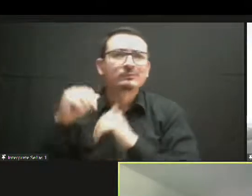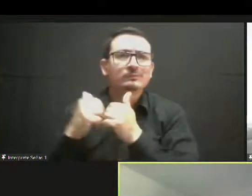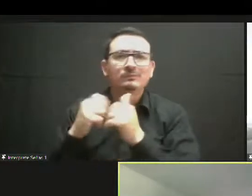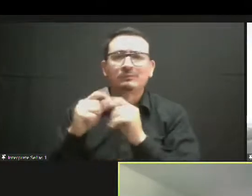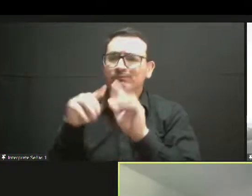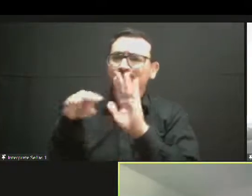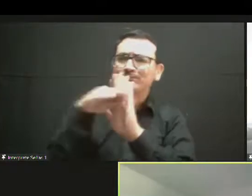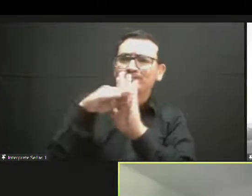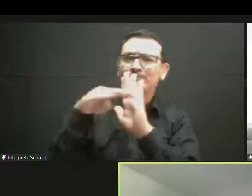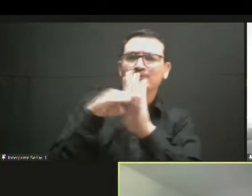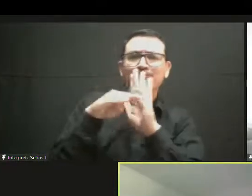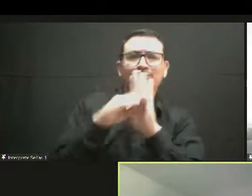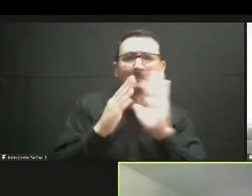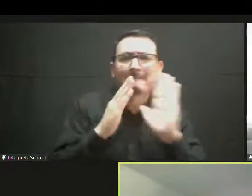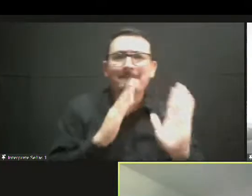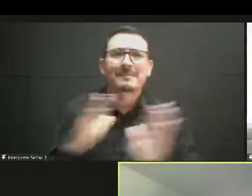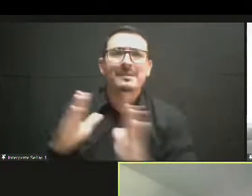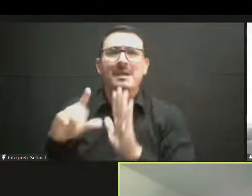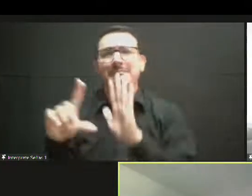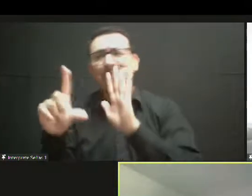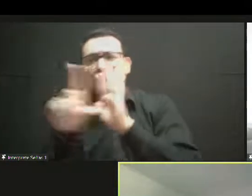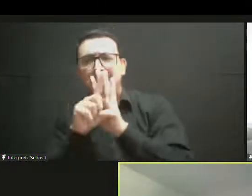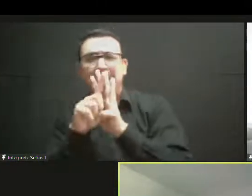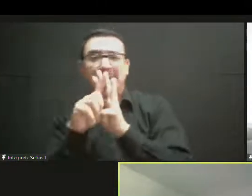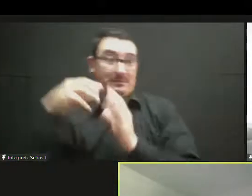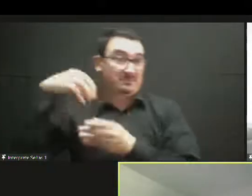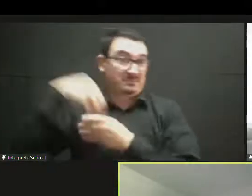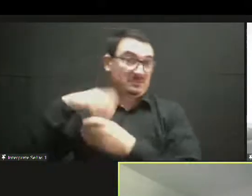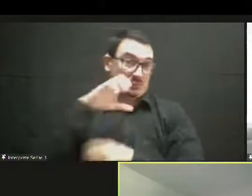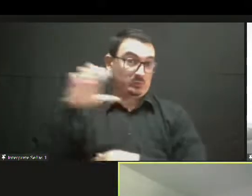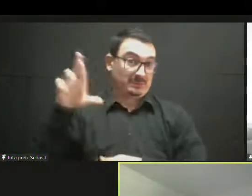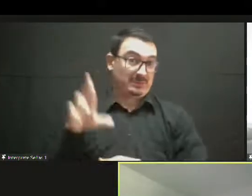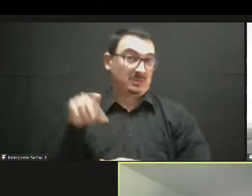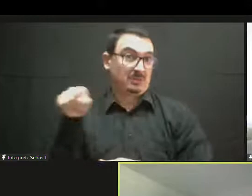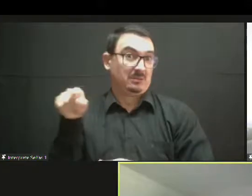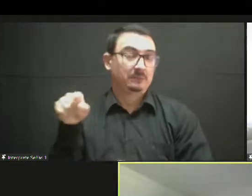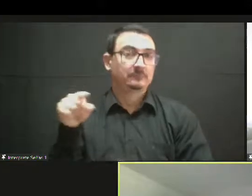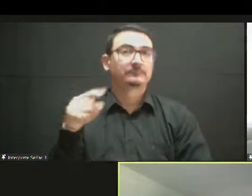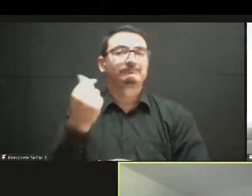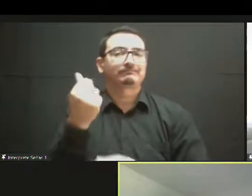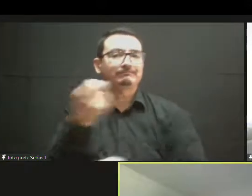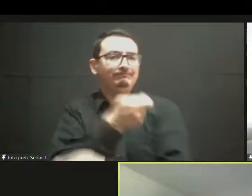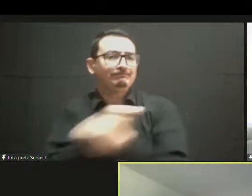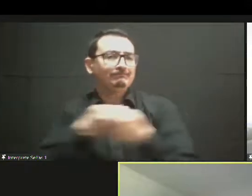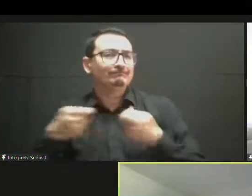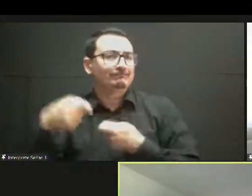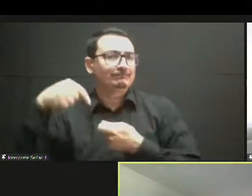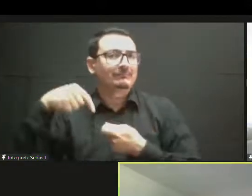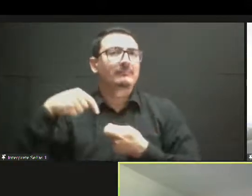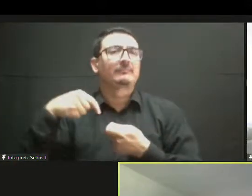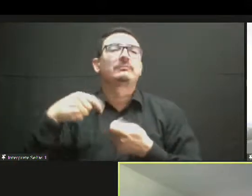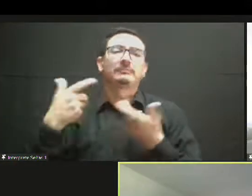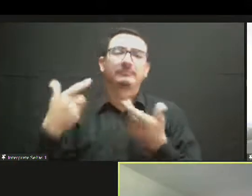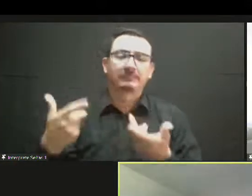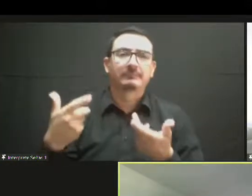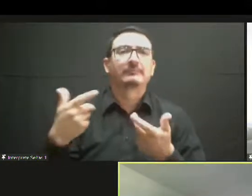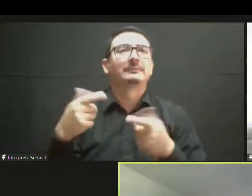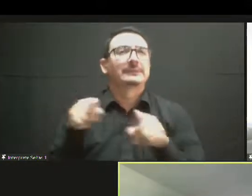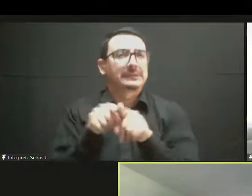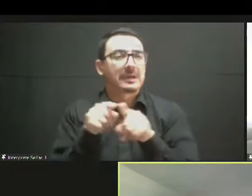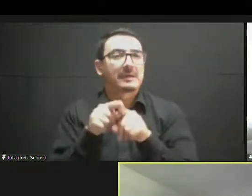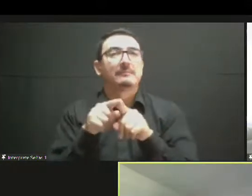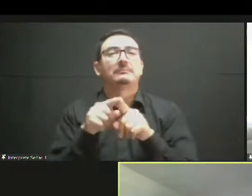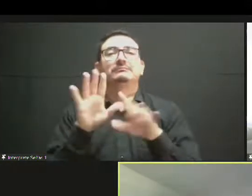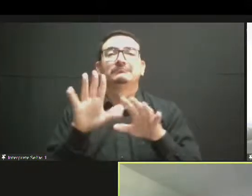Rica. It's a very straightforward tax regime incentive package that we offer to companies, and was very much aligned